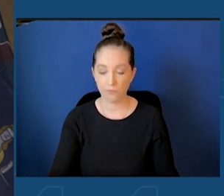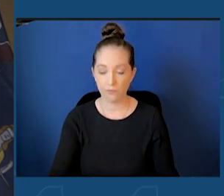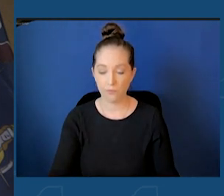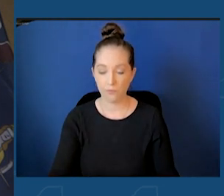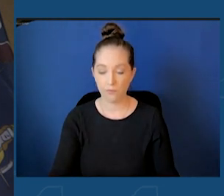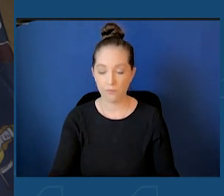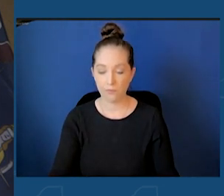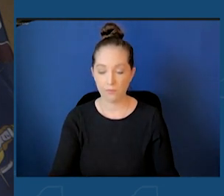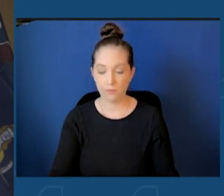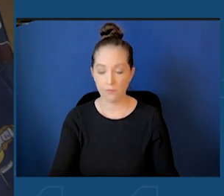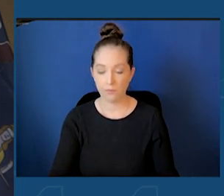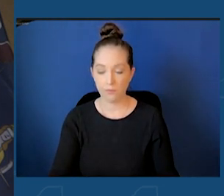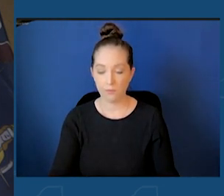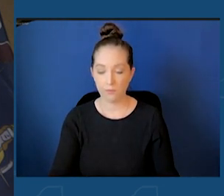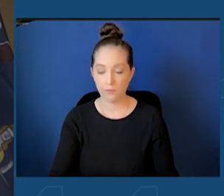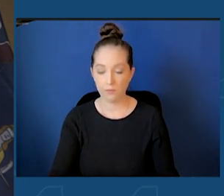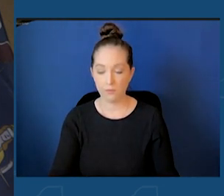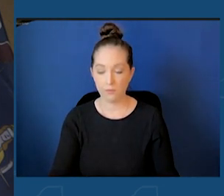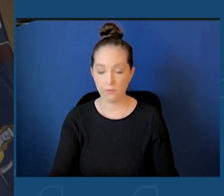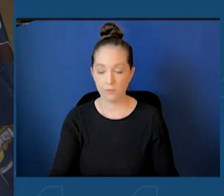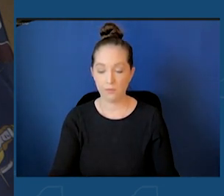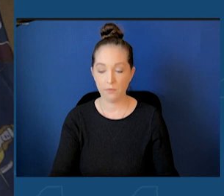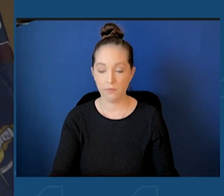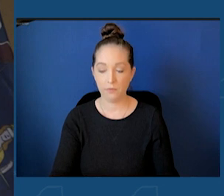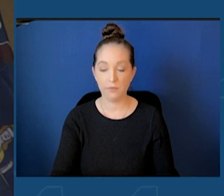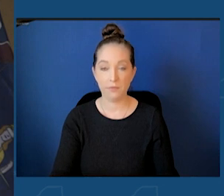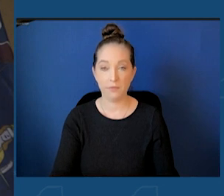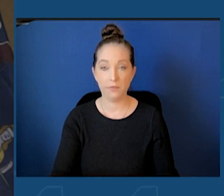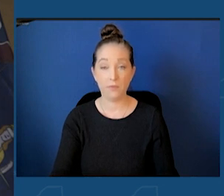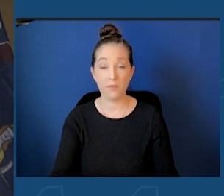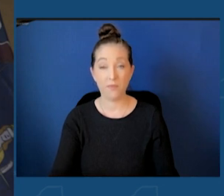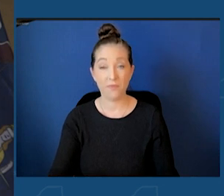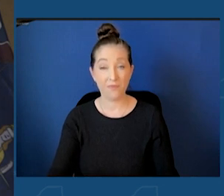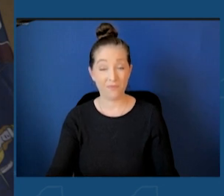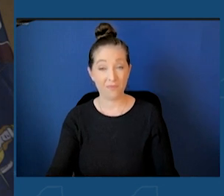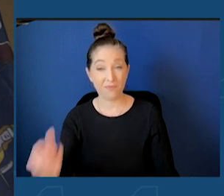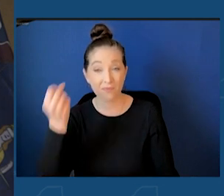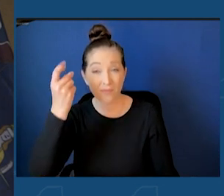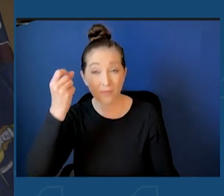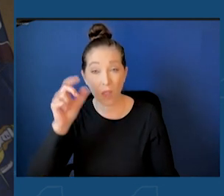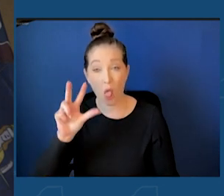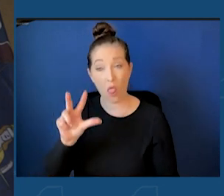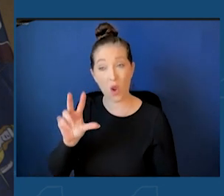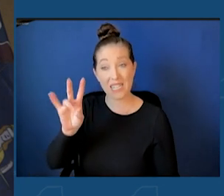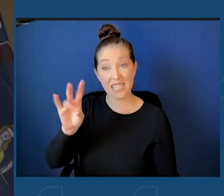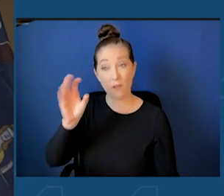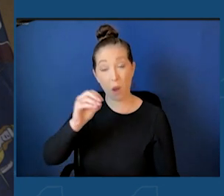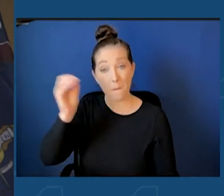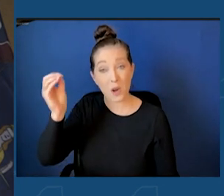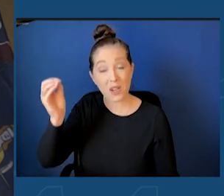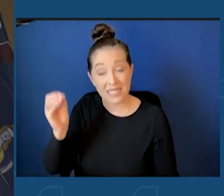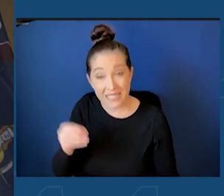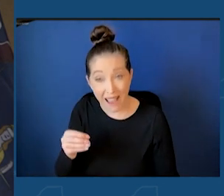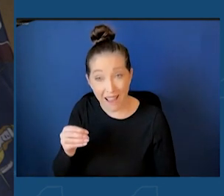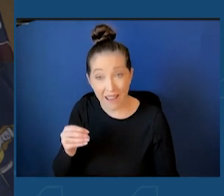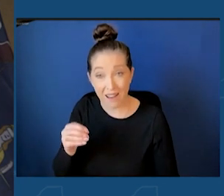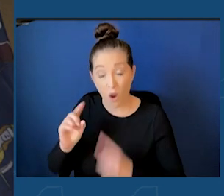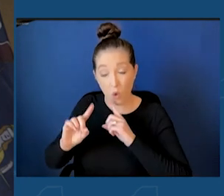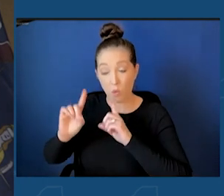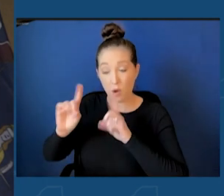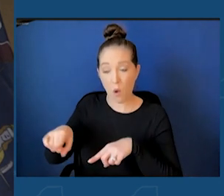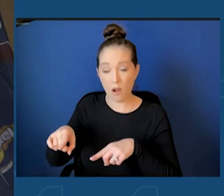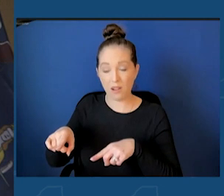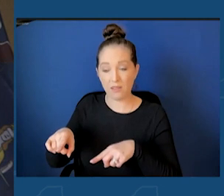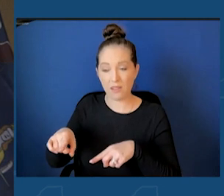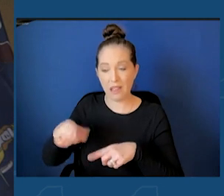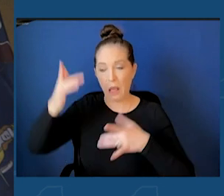the fact that 37% of high school students are reporting poor mental health right now, and that has many layers. What is poor mental